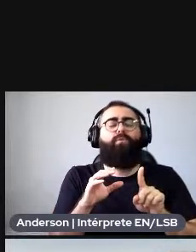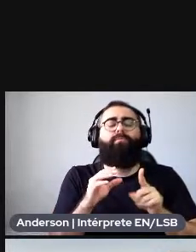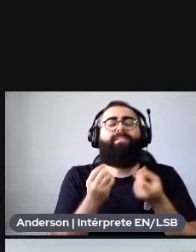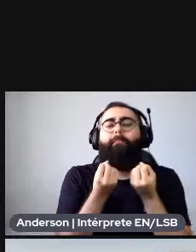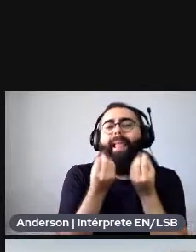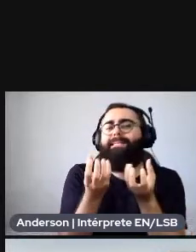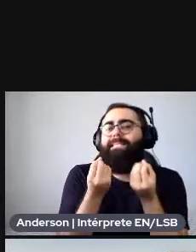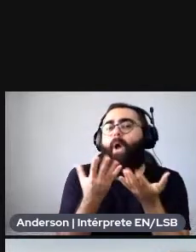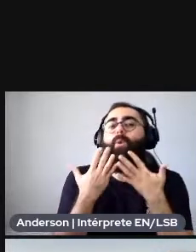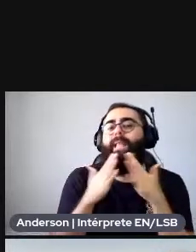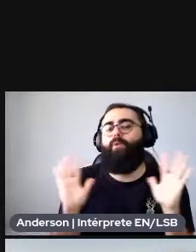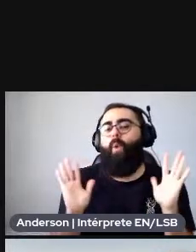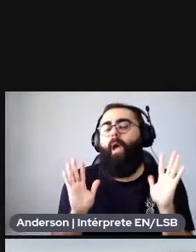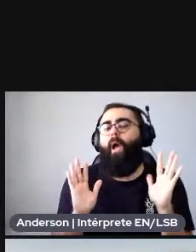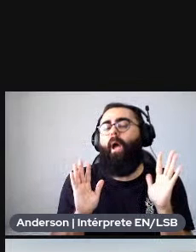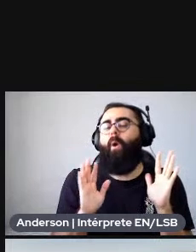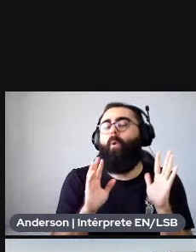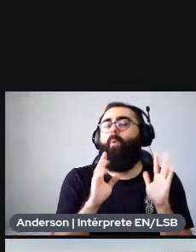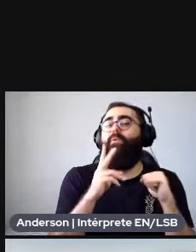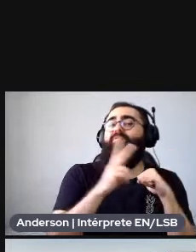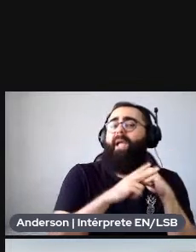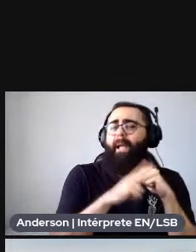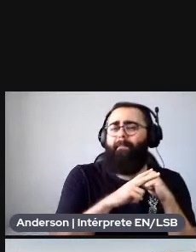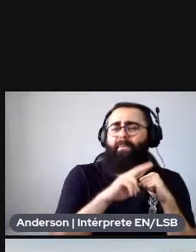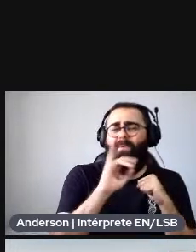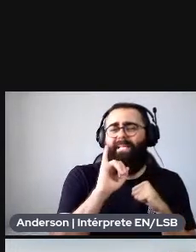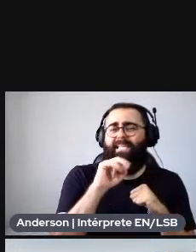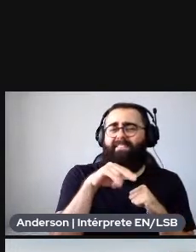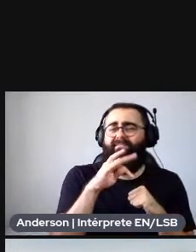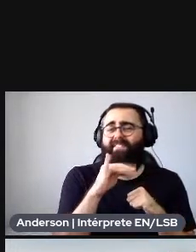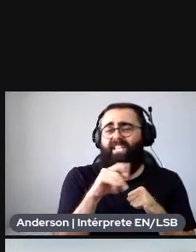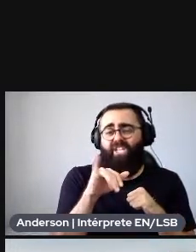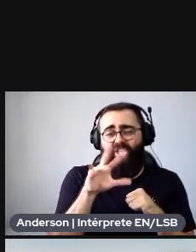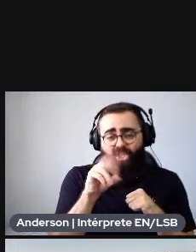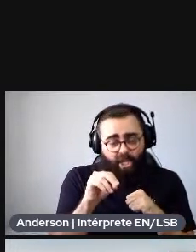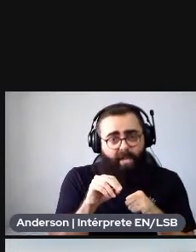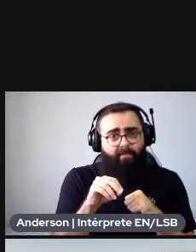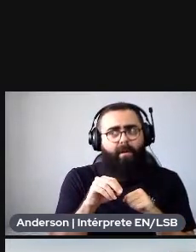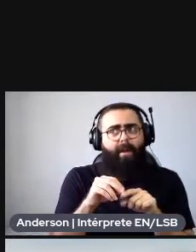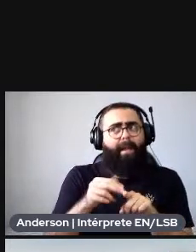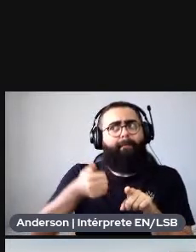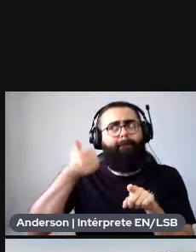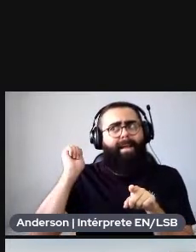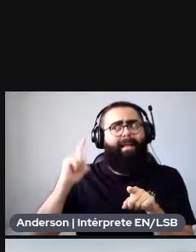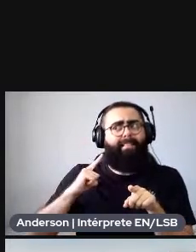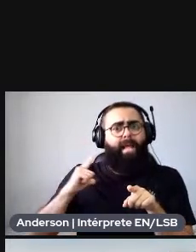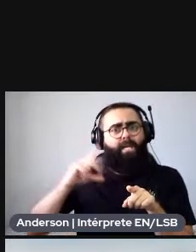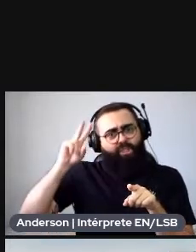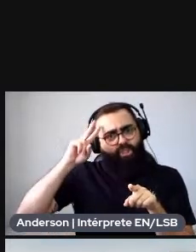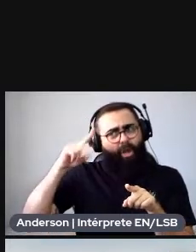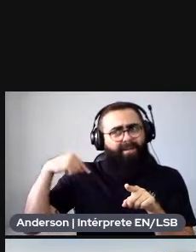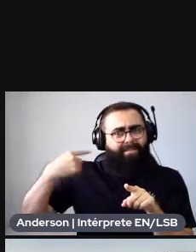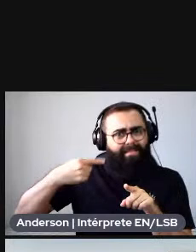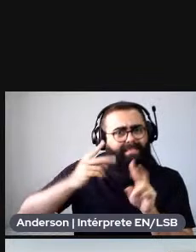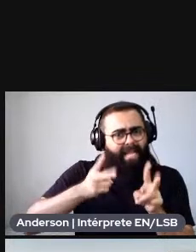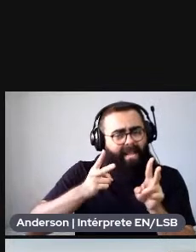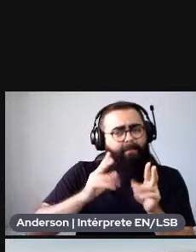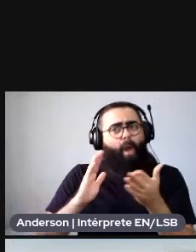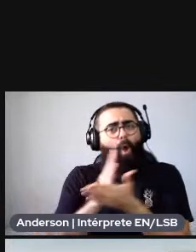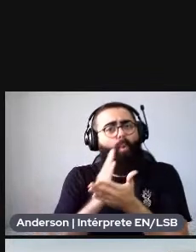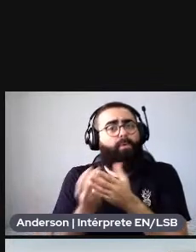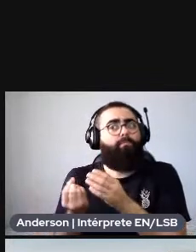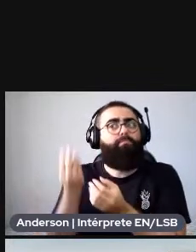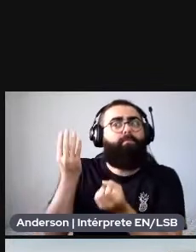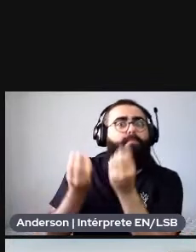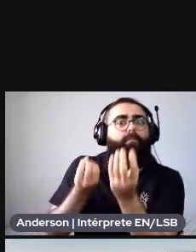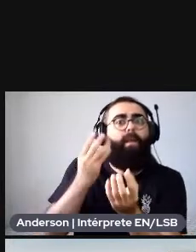type of infinitive? And are there, during history, are there different degrees of productivity? And this